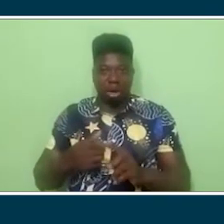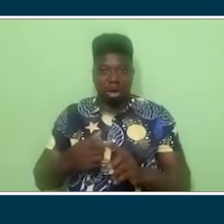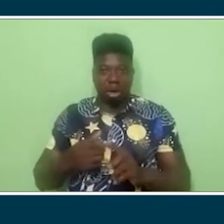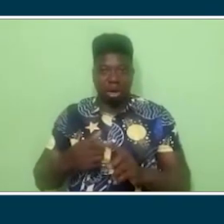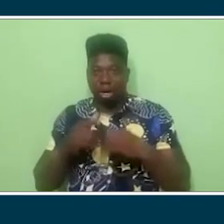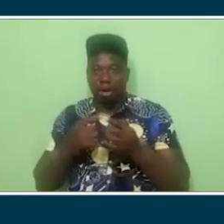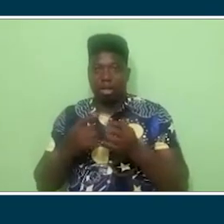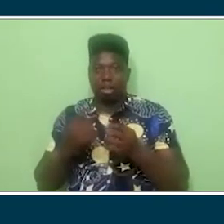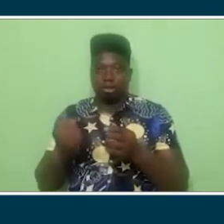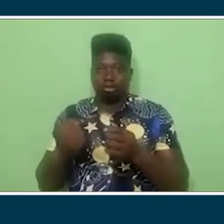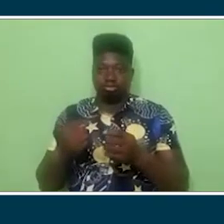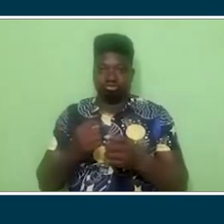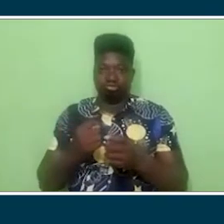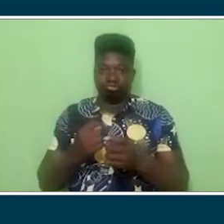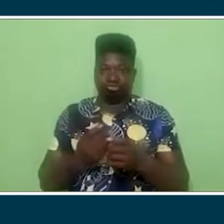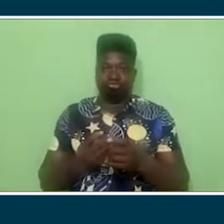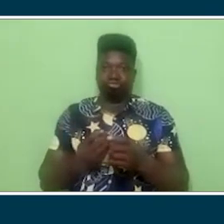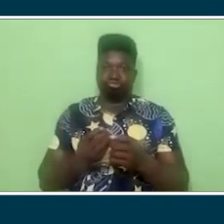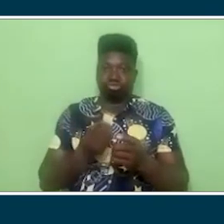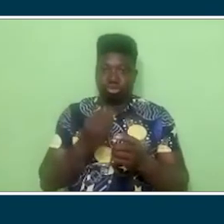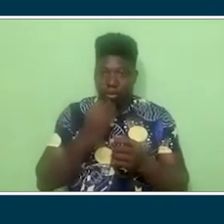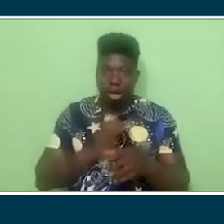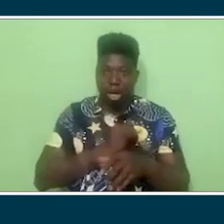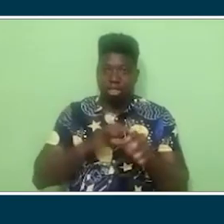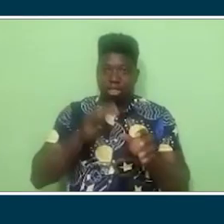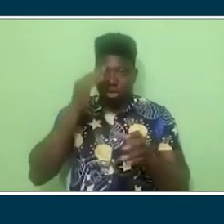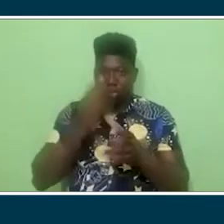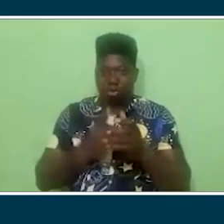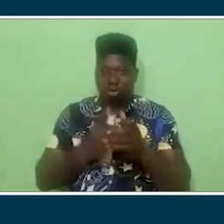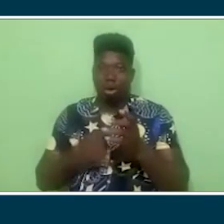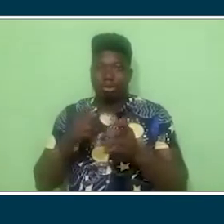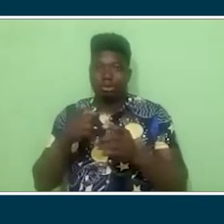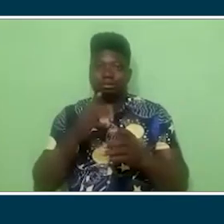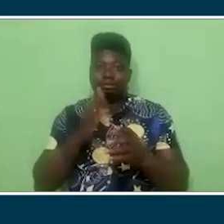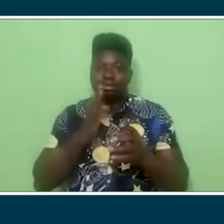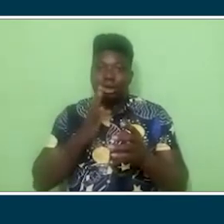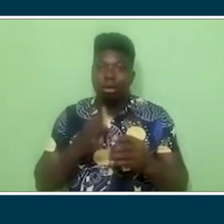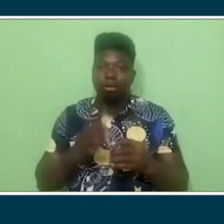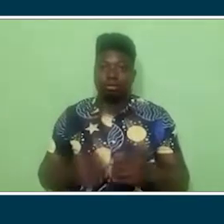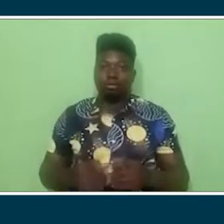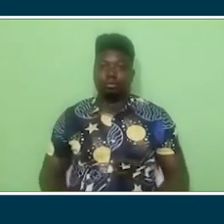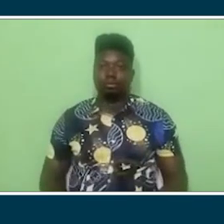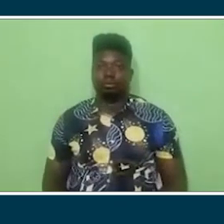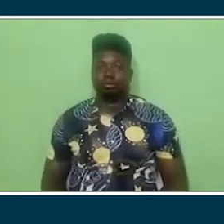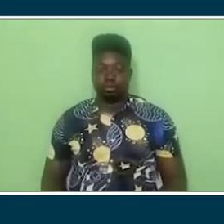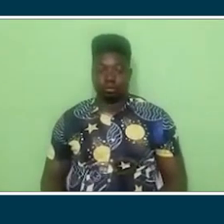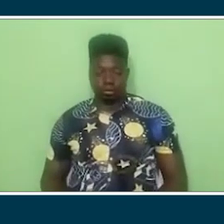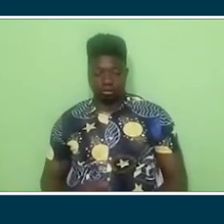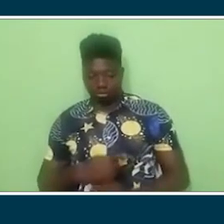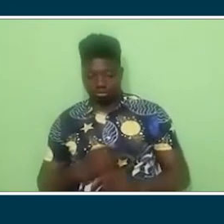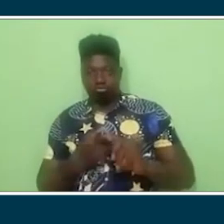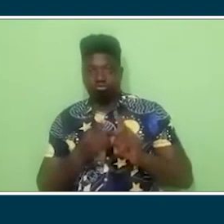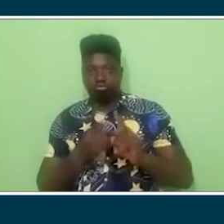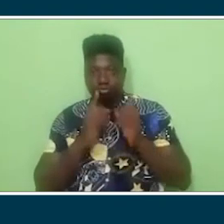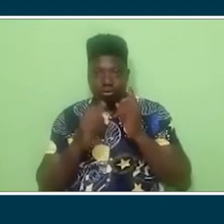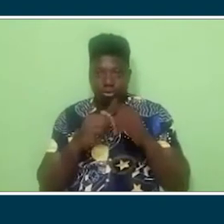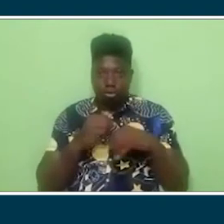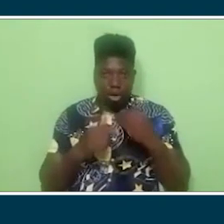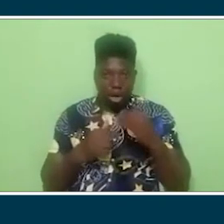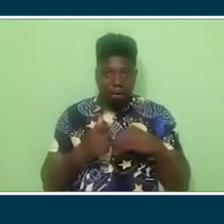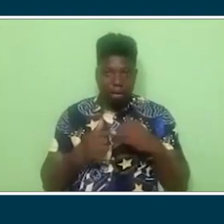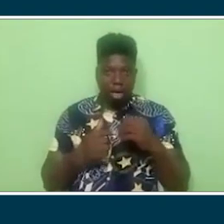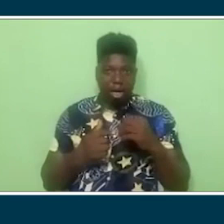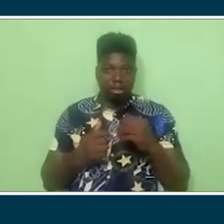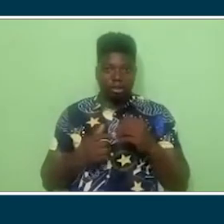what she's talking about. When she's talking all about love, I don't know what she's talking about. When she's talking about the